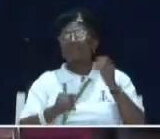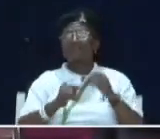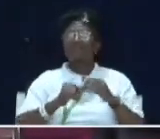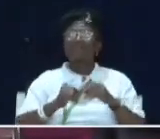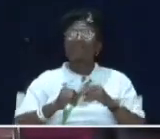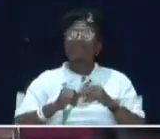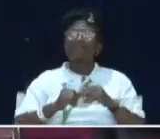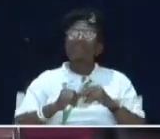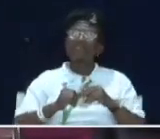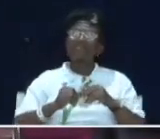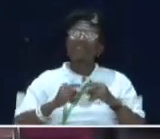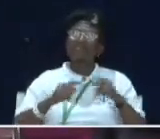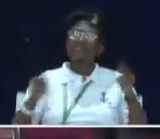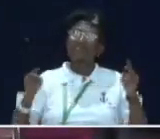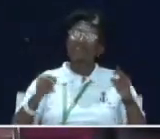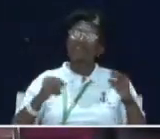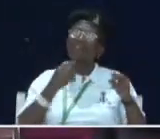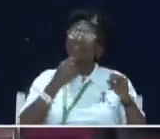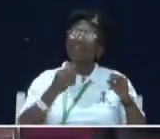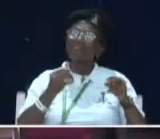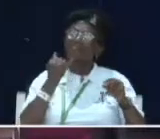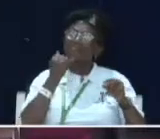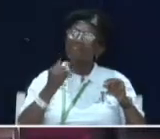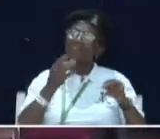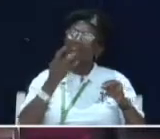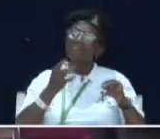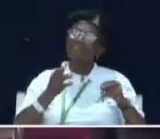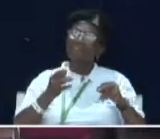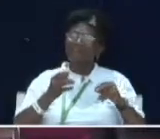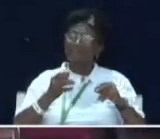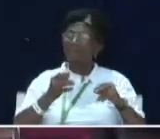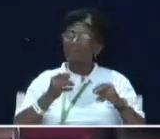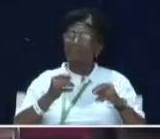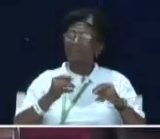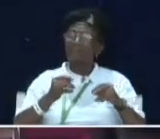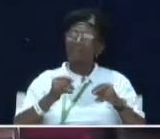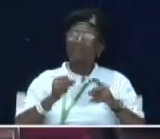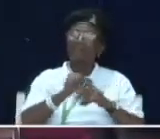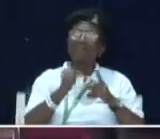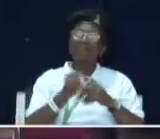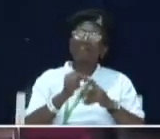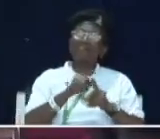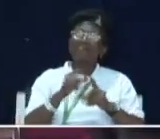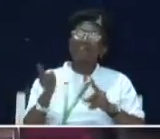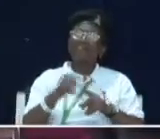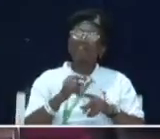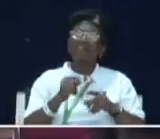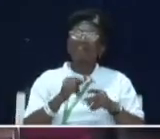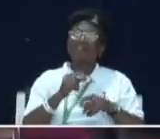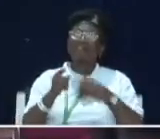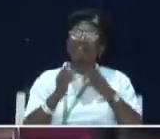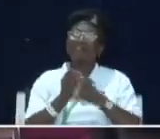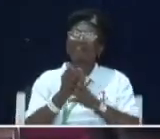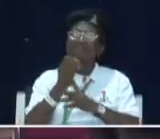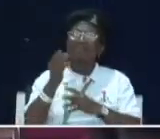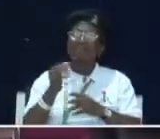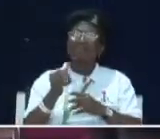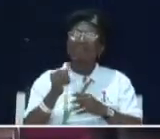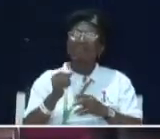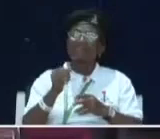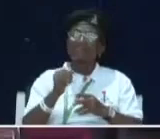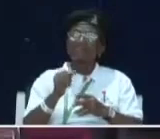Very serious situation. When you go through the scriptures, you find examples